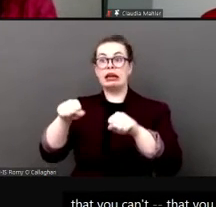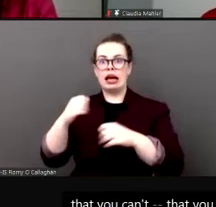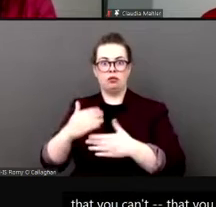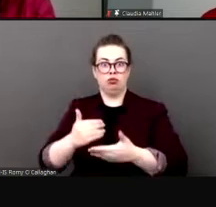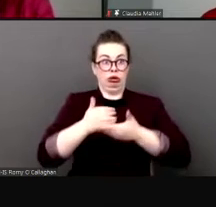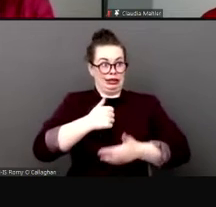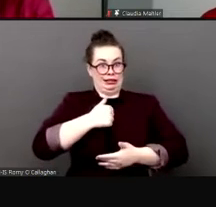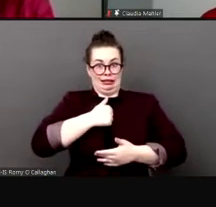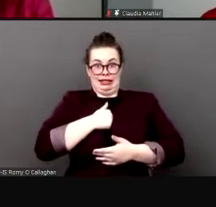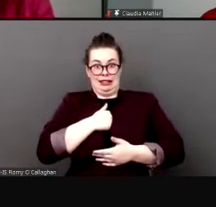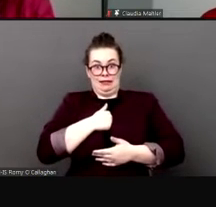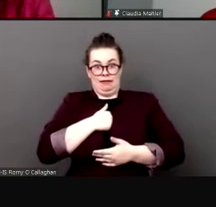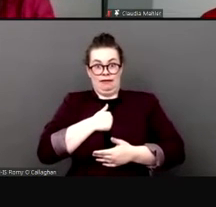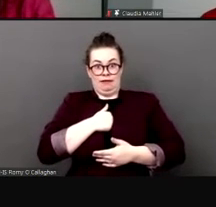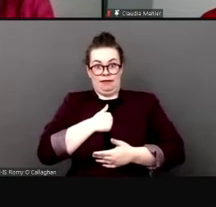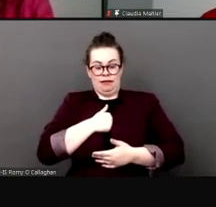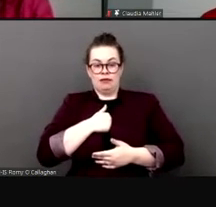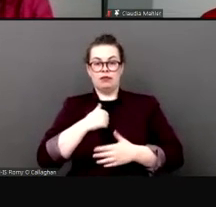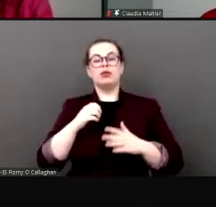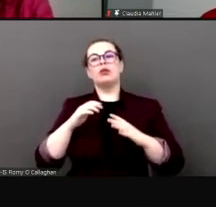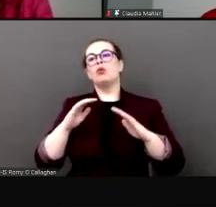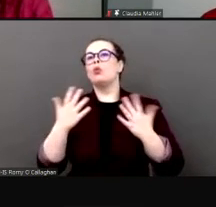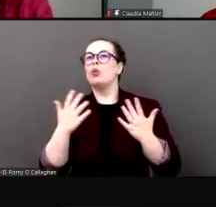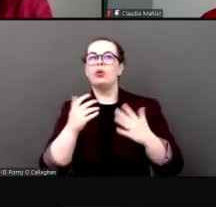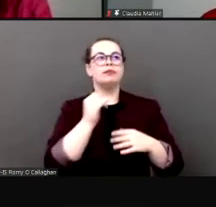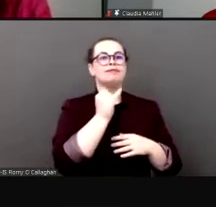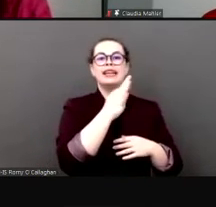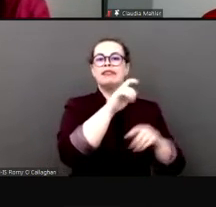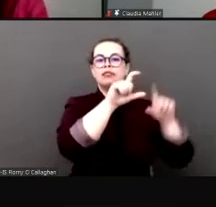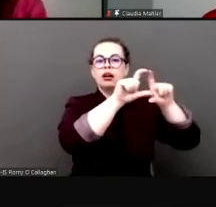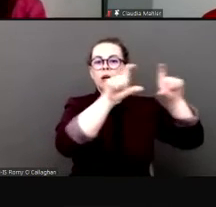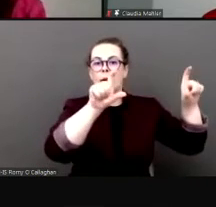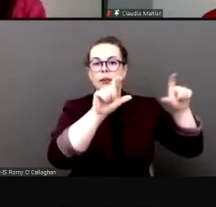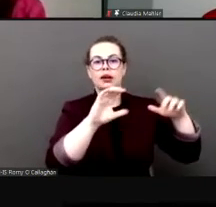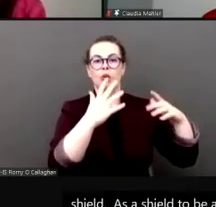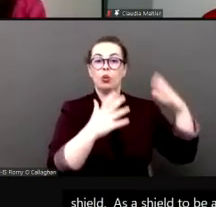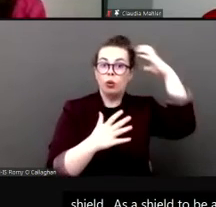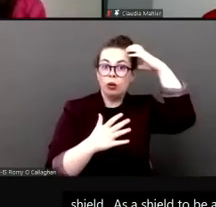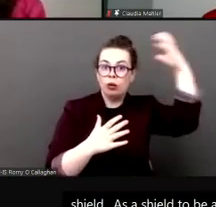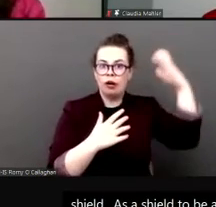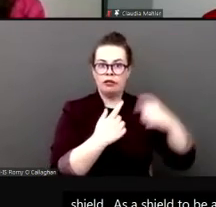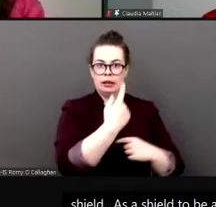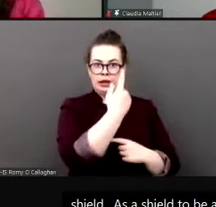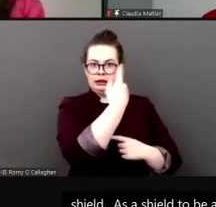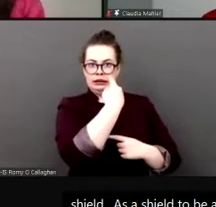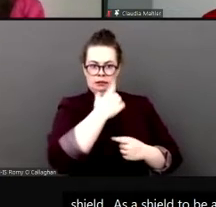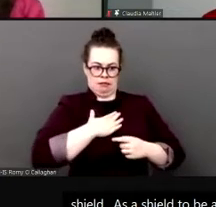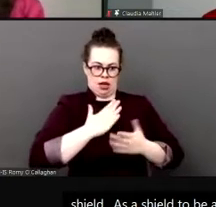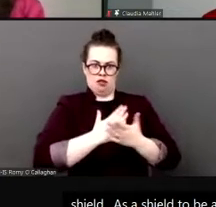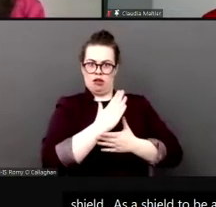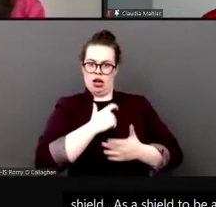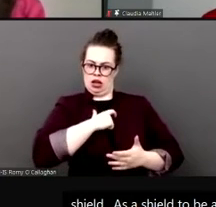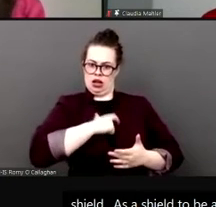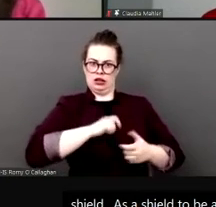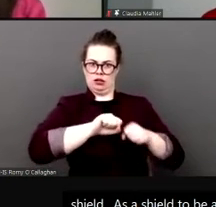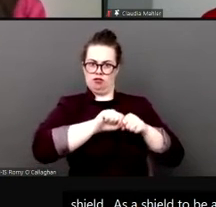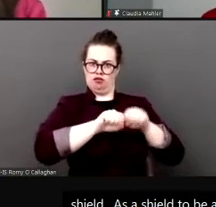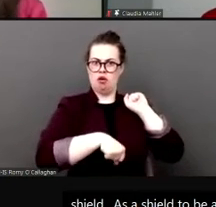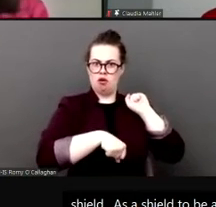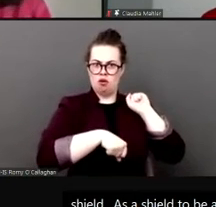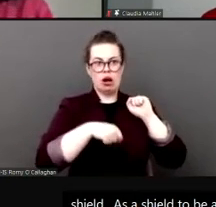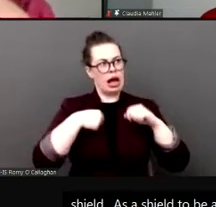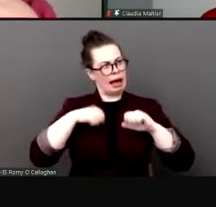others, whether private parties or emanations of the state, and to use it as a sword in order